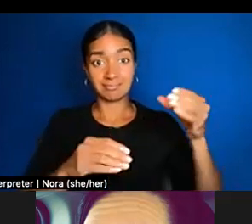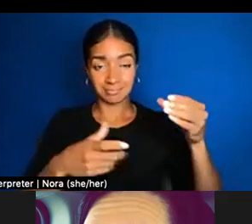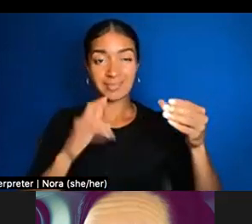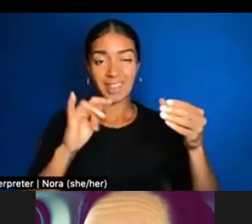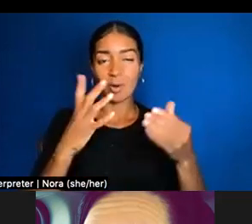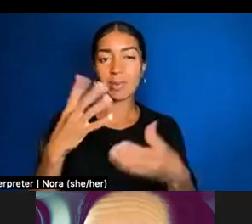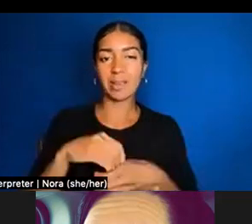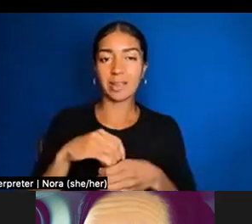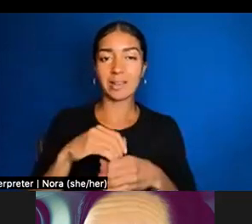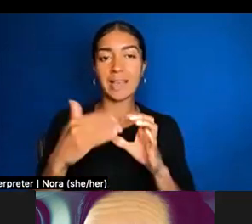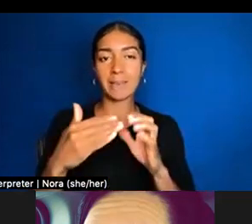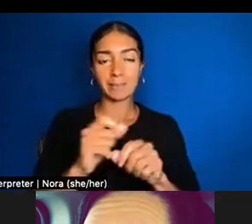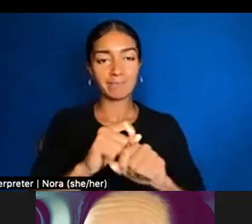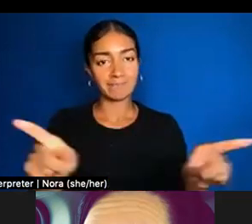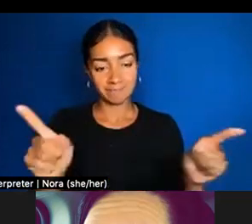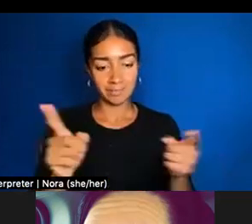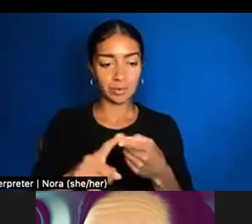in that link.